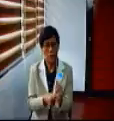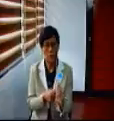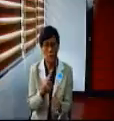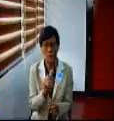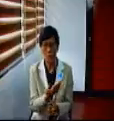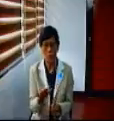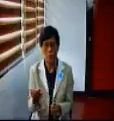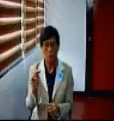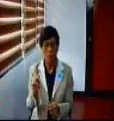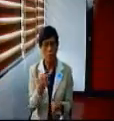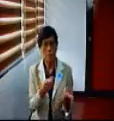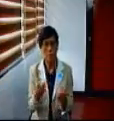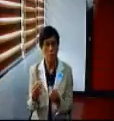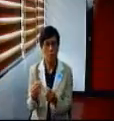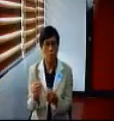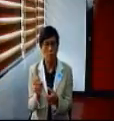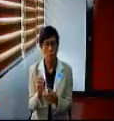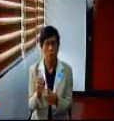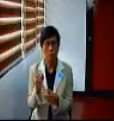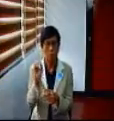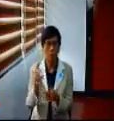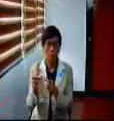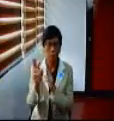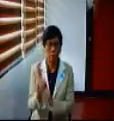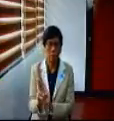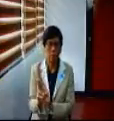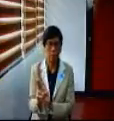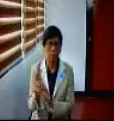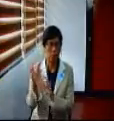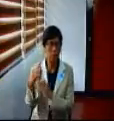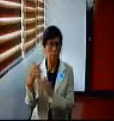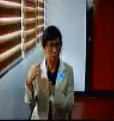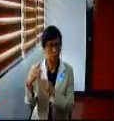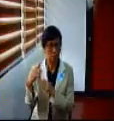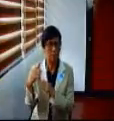to do or to expect. So the state is expected